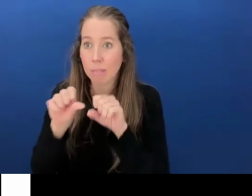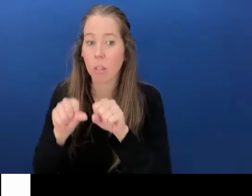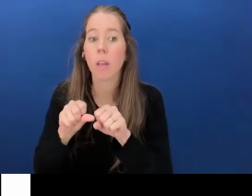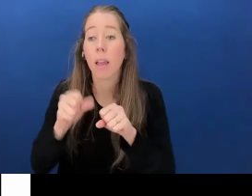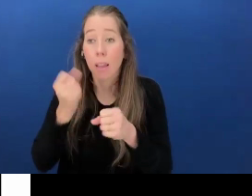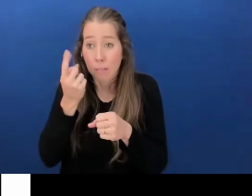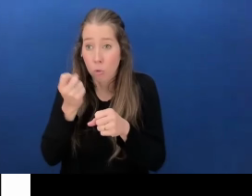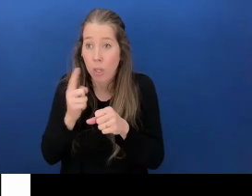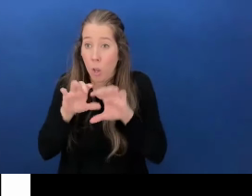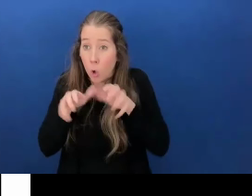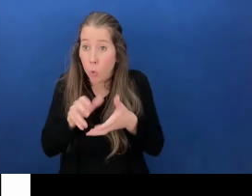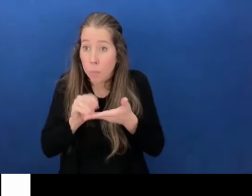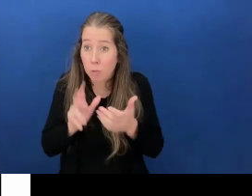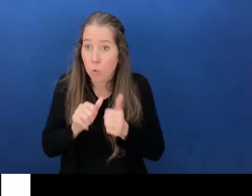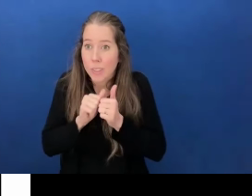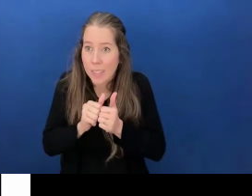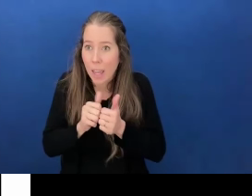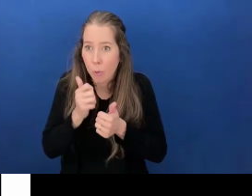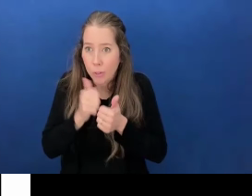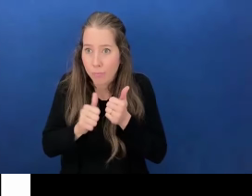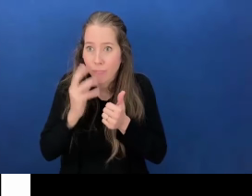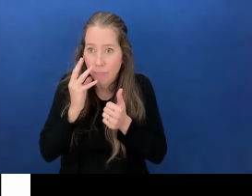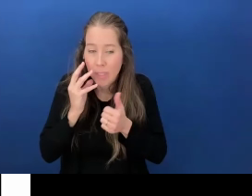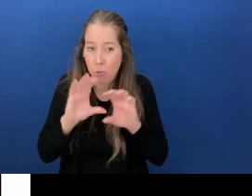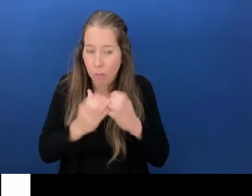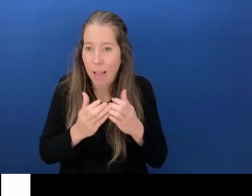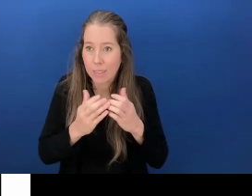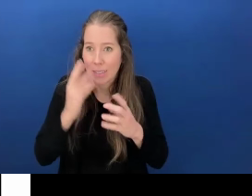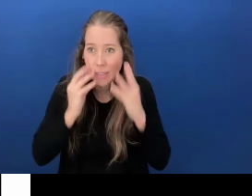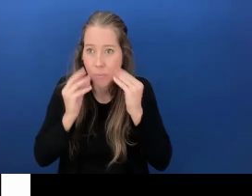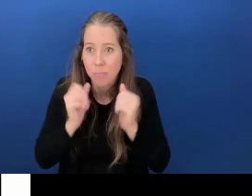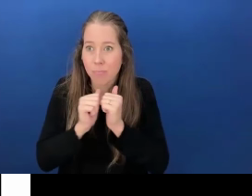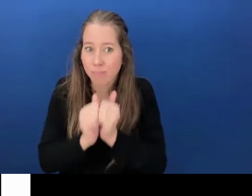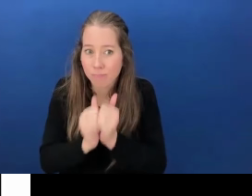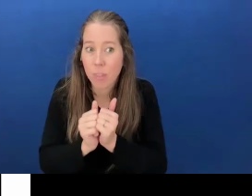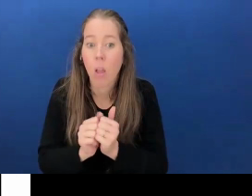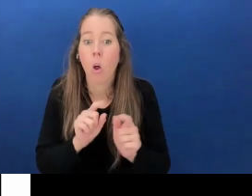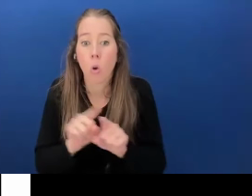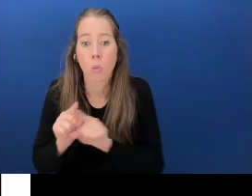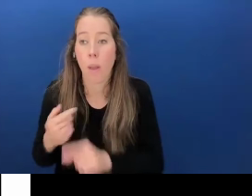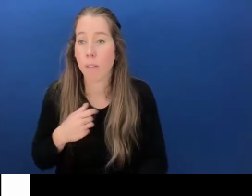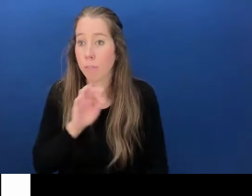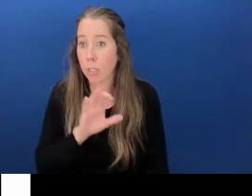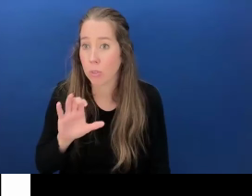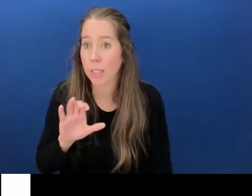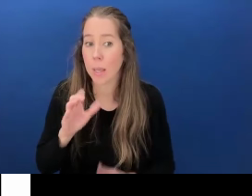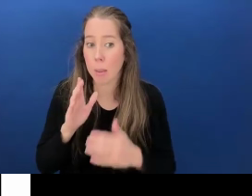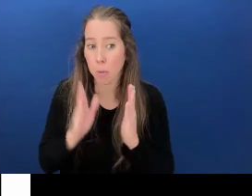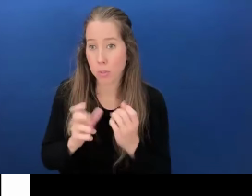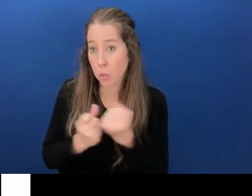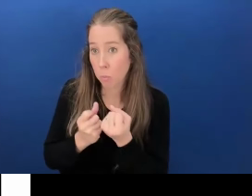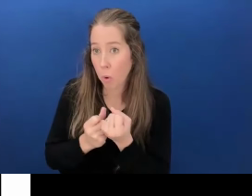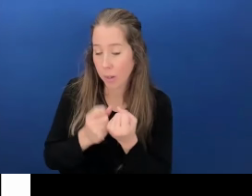these classes, but they actually have a designated counselor from Fresno City that's supporting them on the Fresno City College side of things as